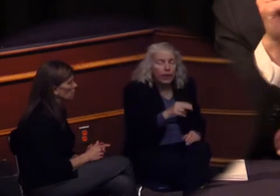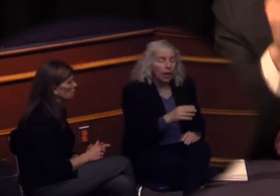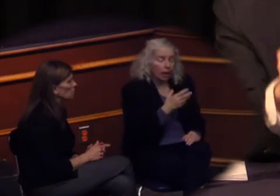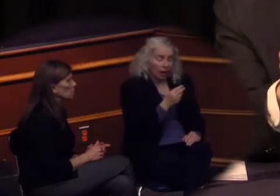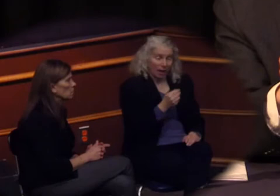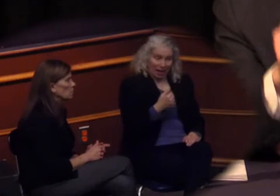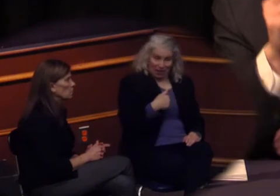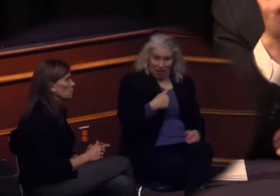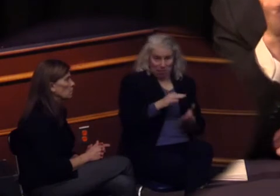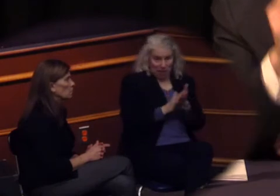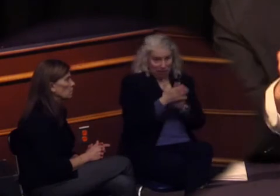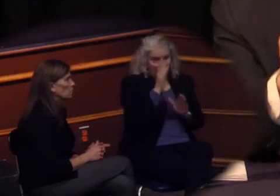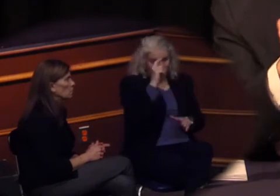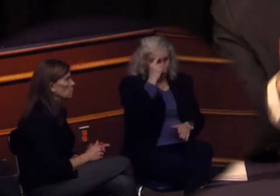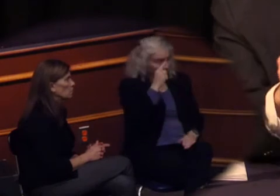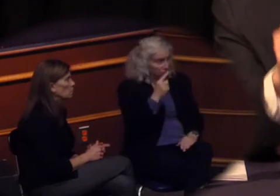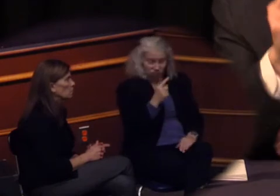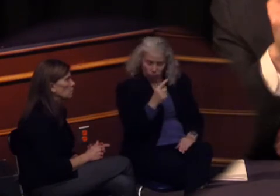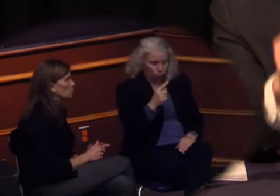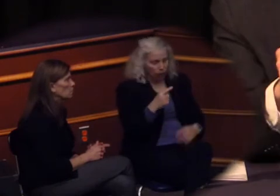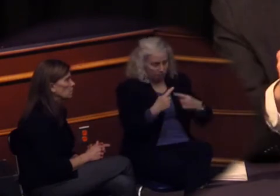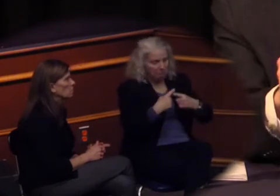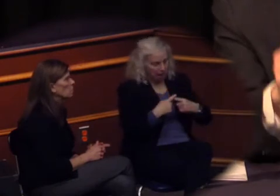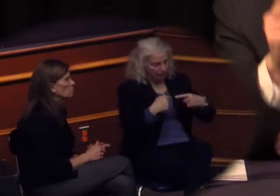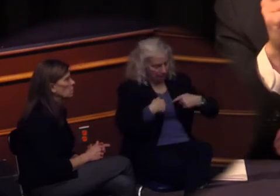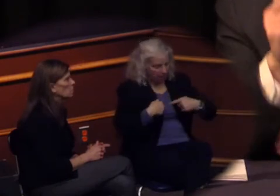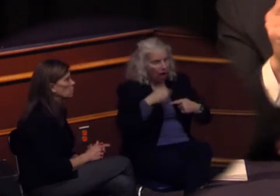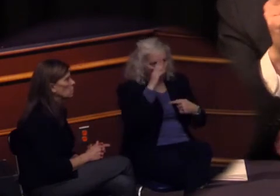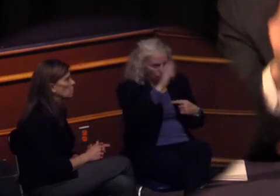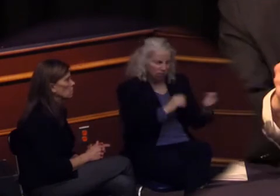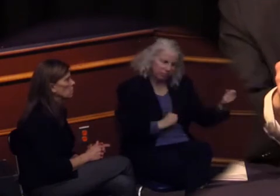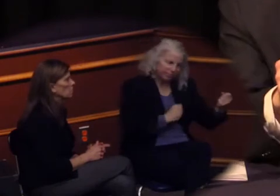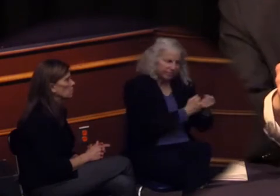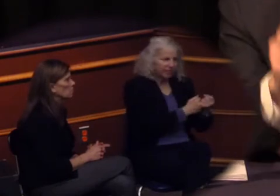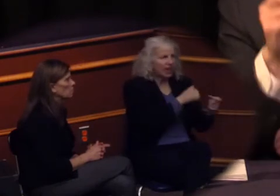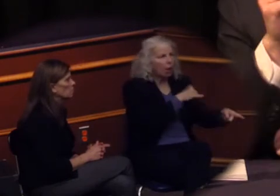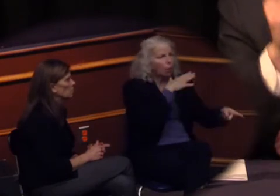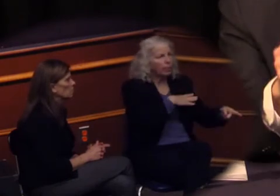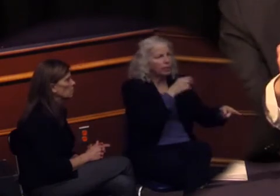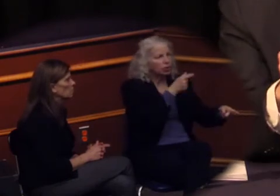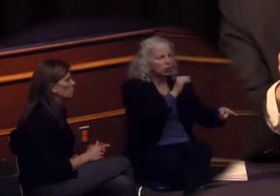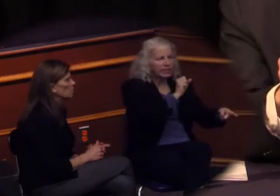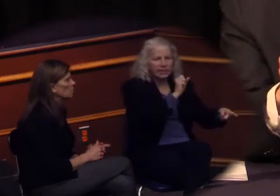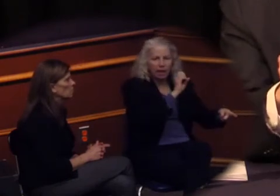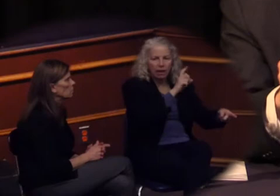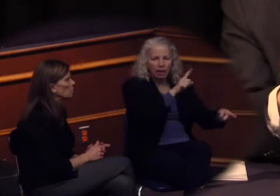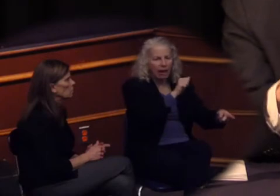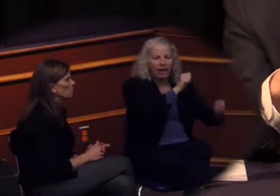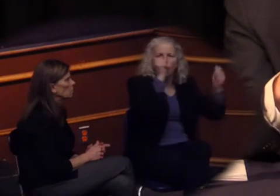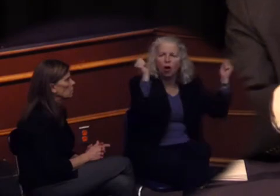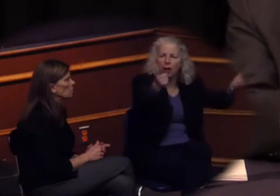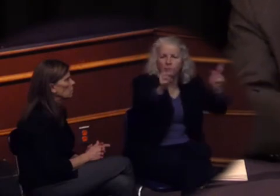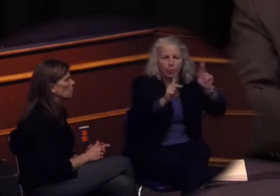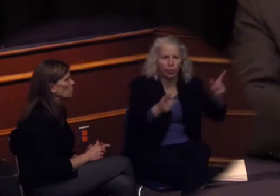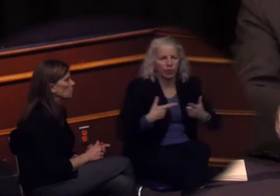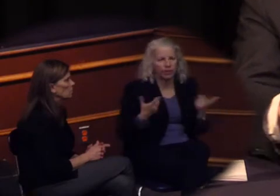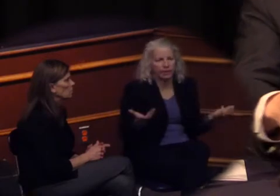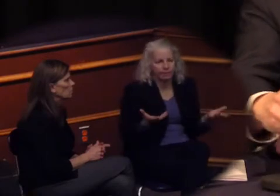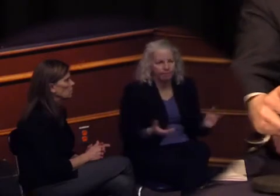And if I'm your governor, you can count on the fact that I will stand up for Gisela and every single person in this state. Thank